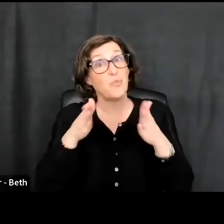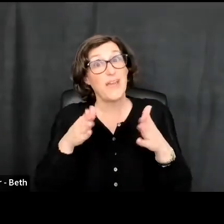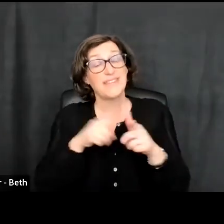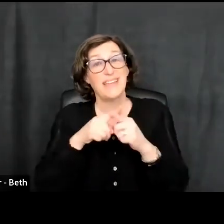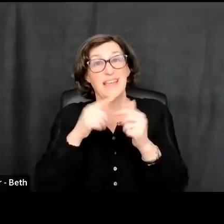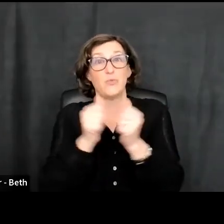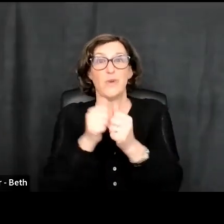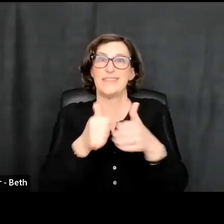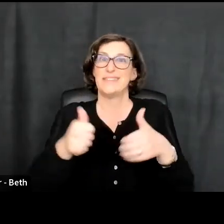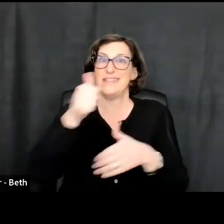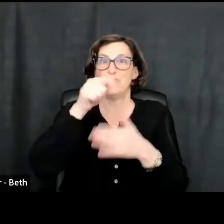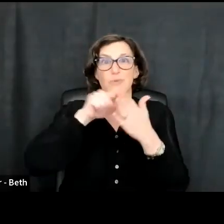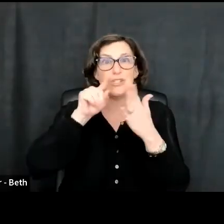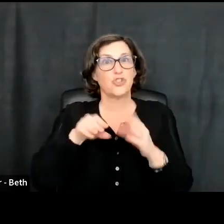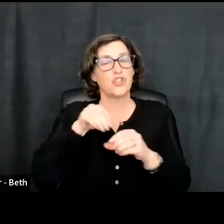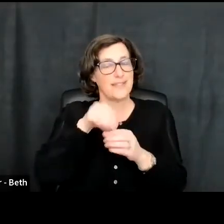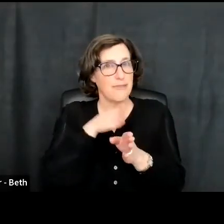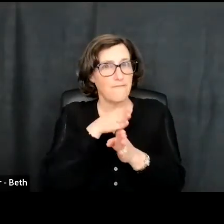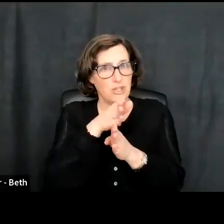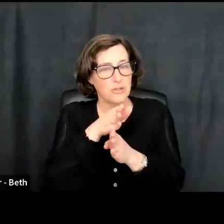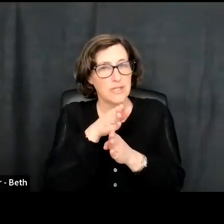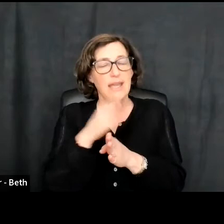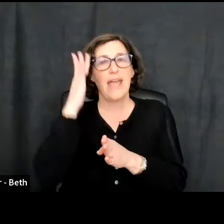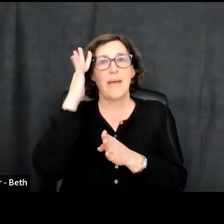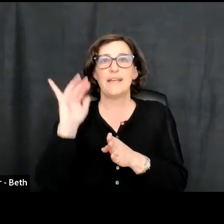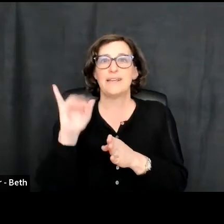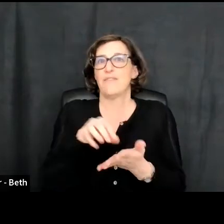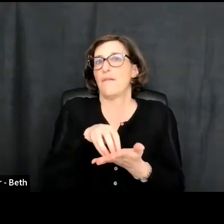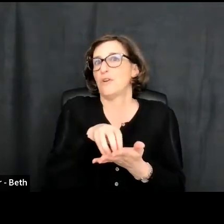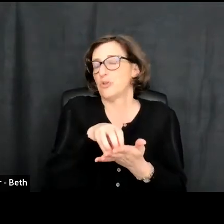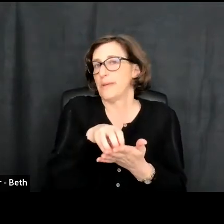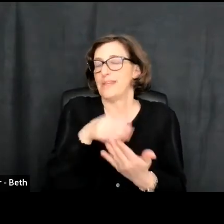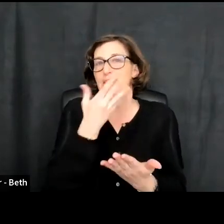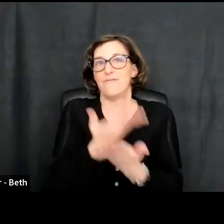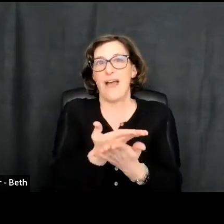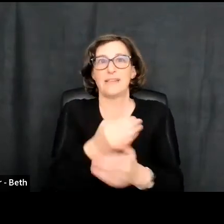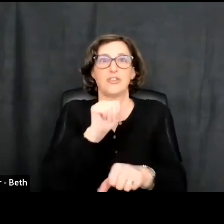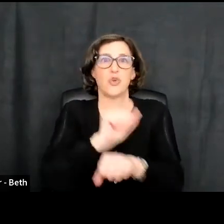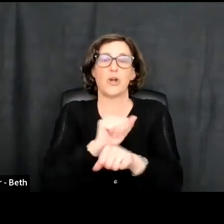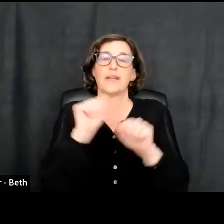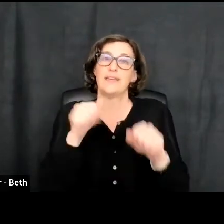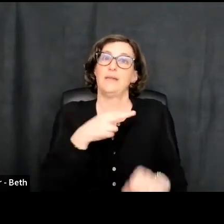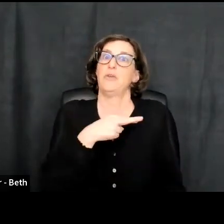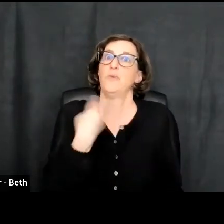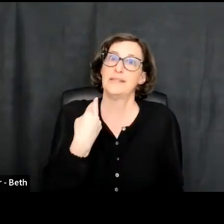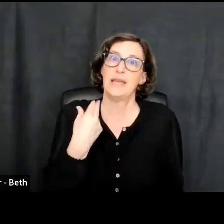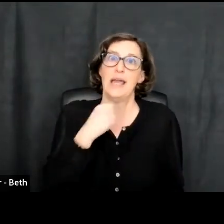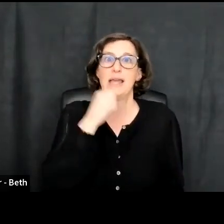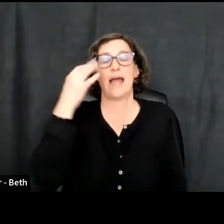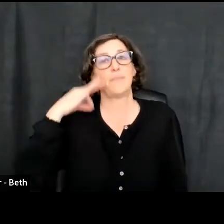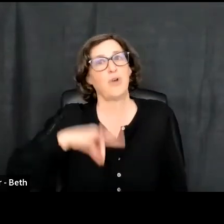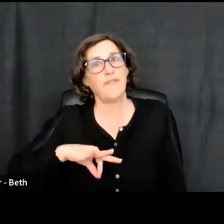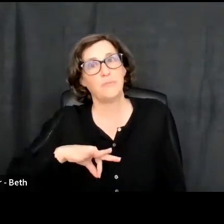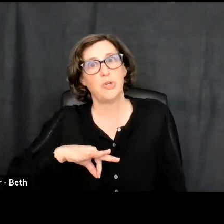senior researchers in their field. And given this existing vulnerability, the fact that this work can be risky, unprofitable, and time-consuming is